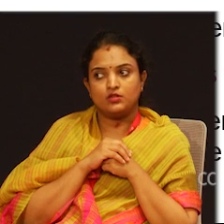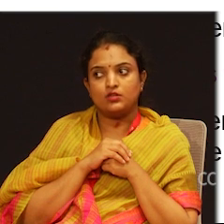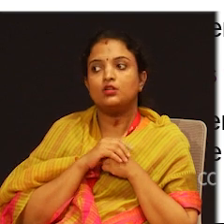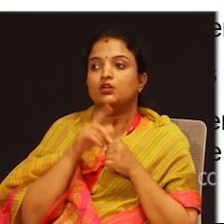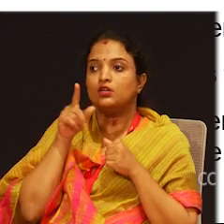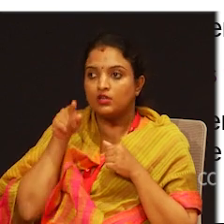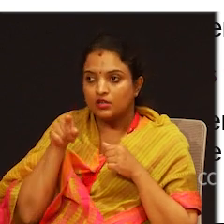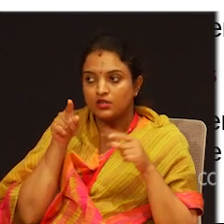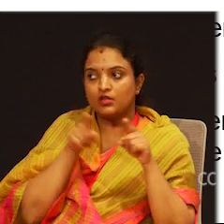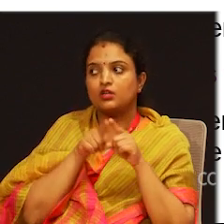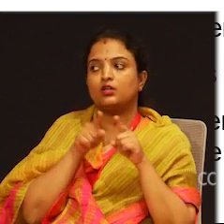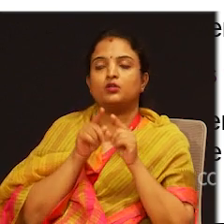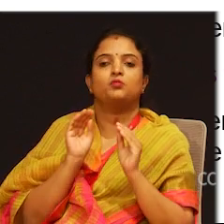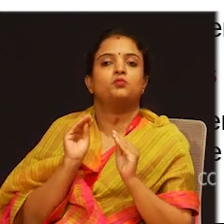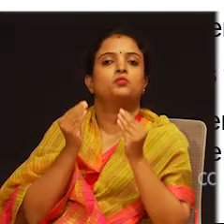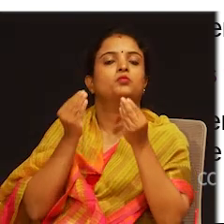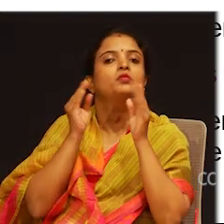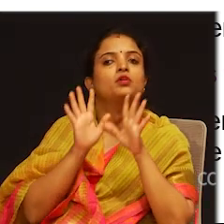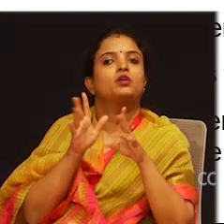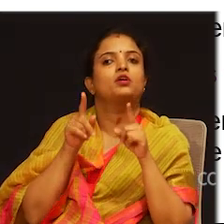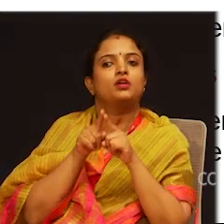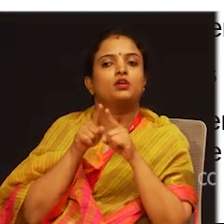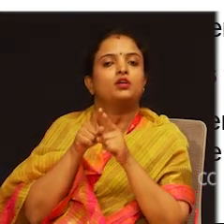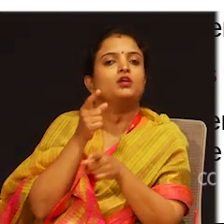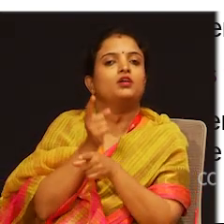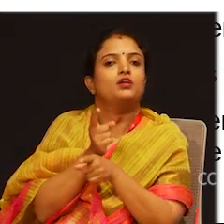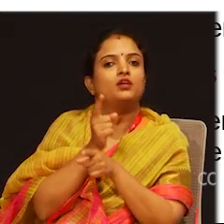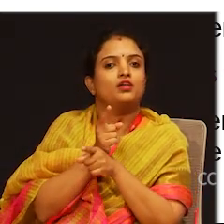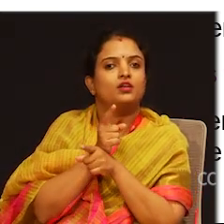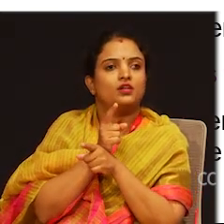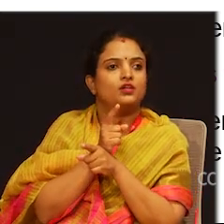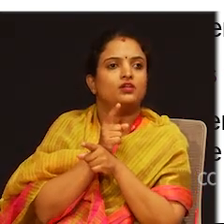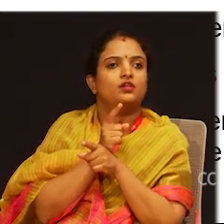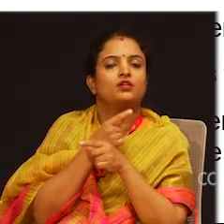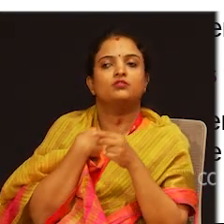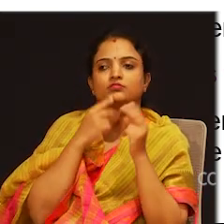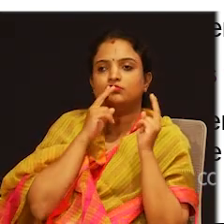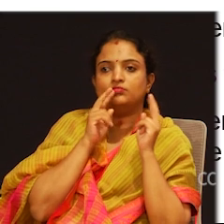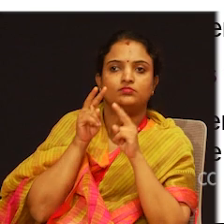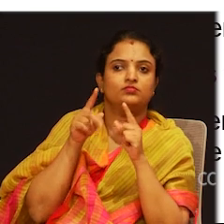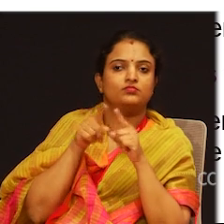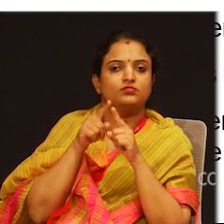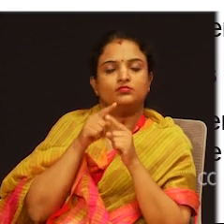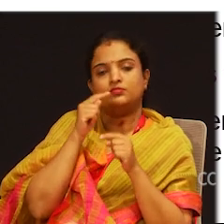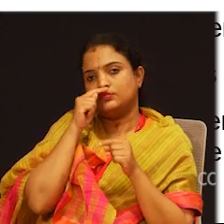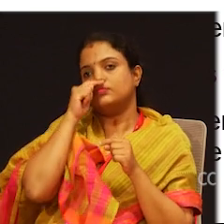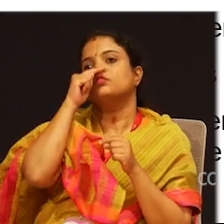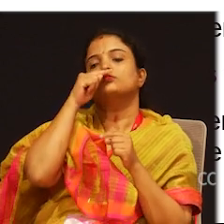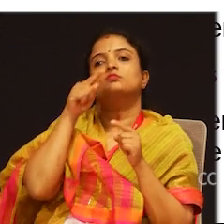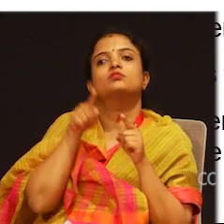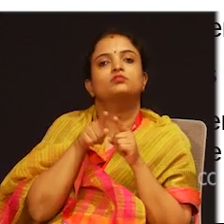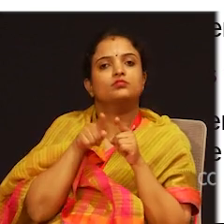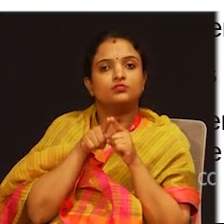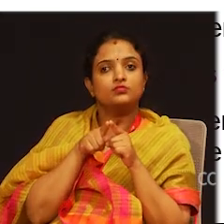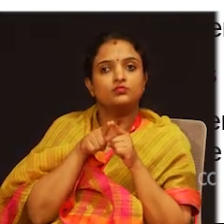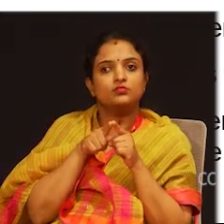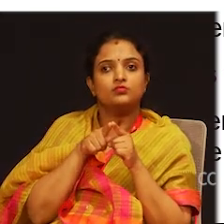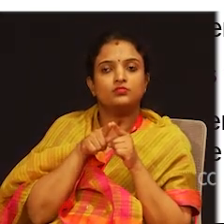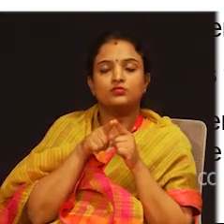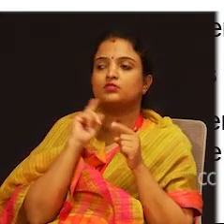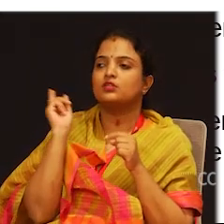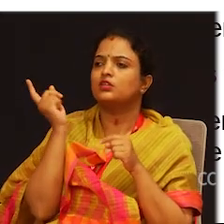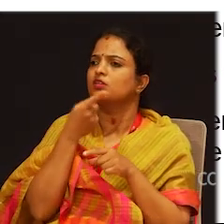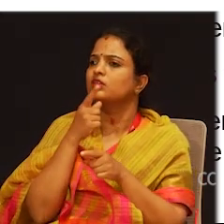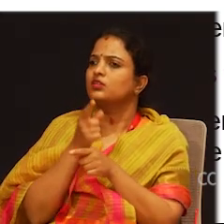And that is something that a teacher then just looks at you with bright eyes. Because every